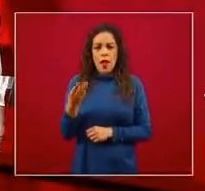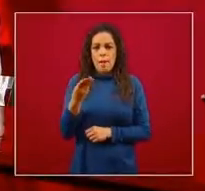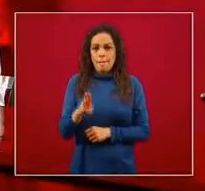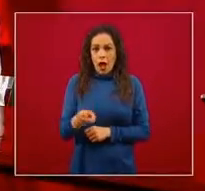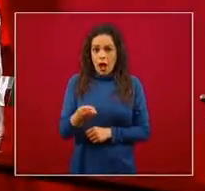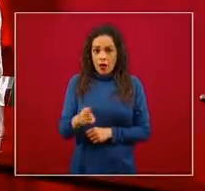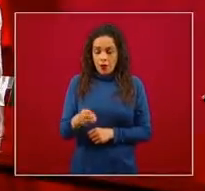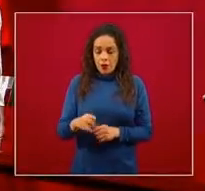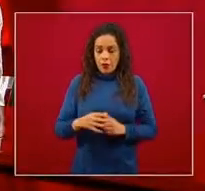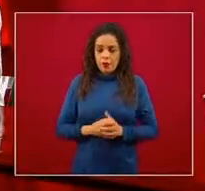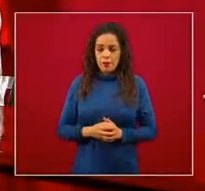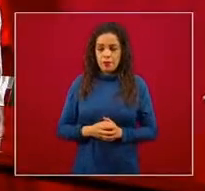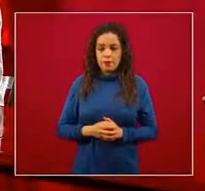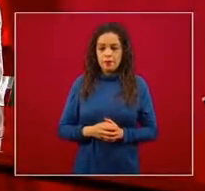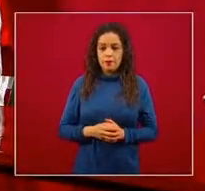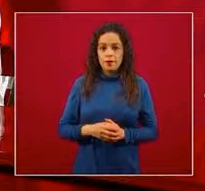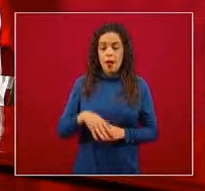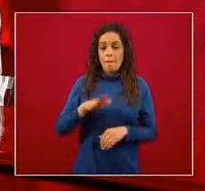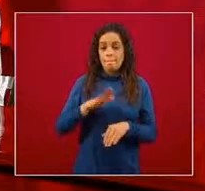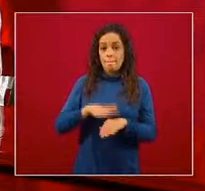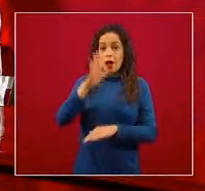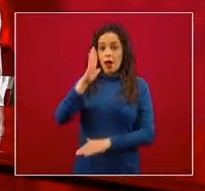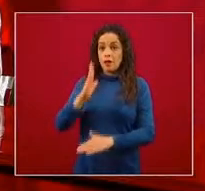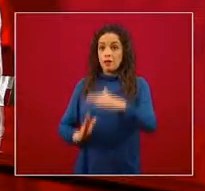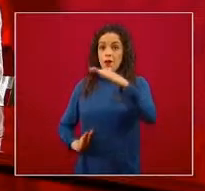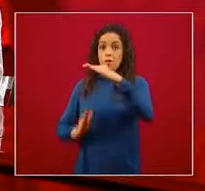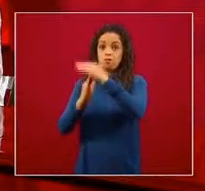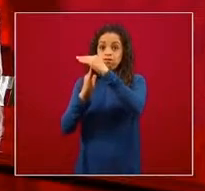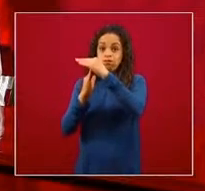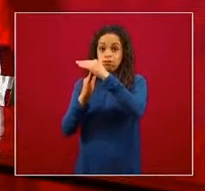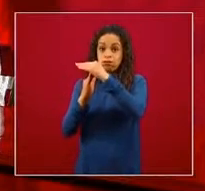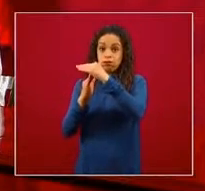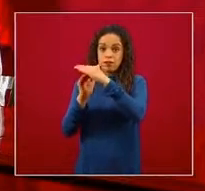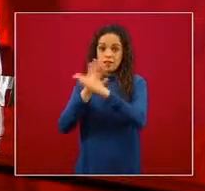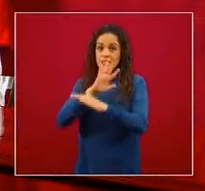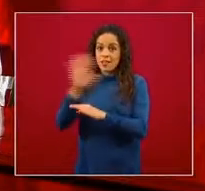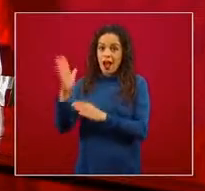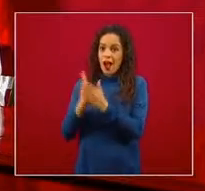that May 8th was going to be